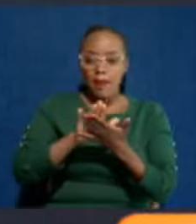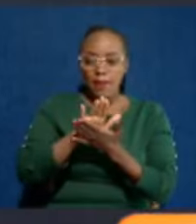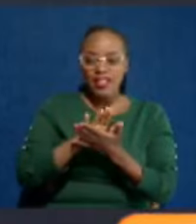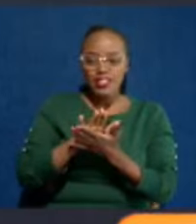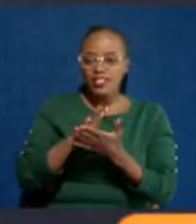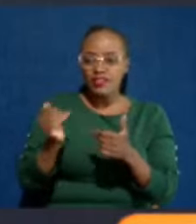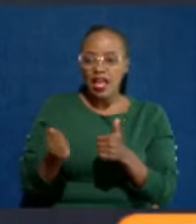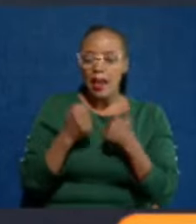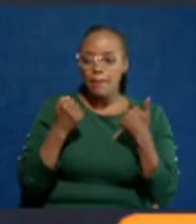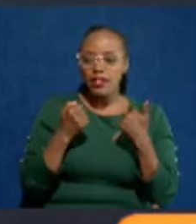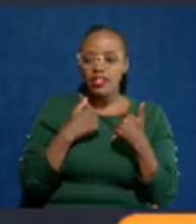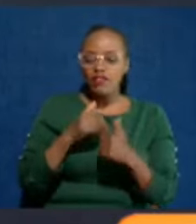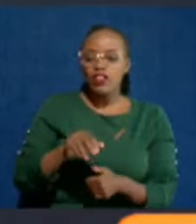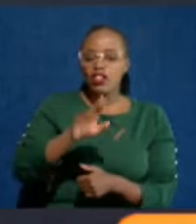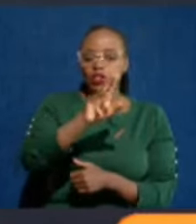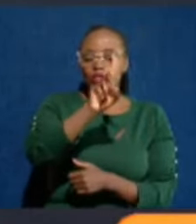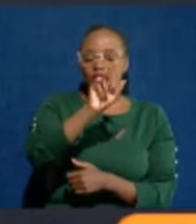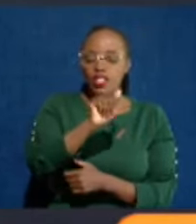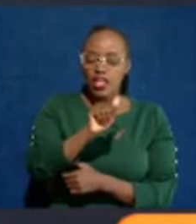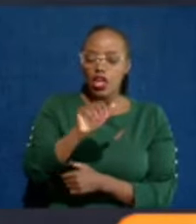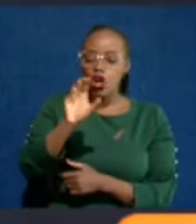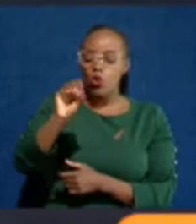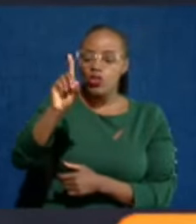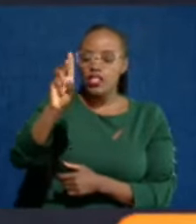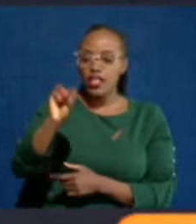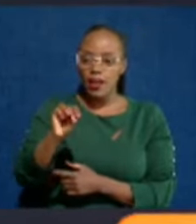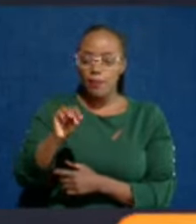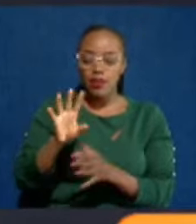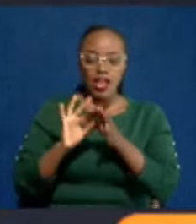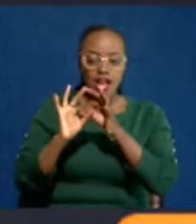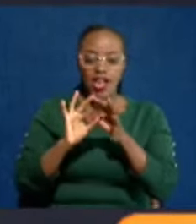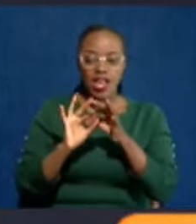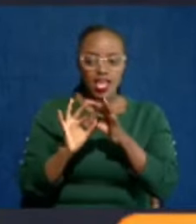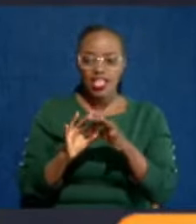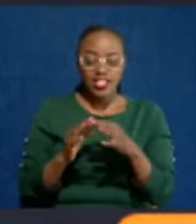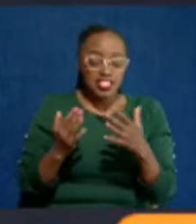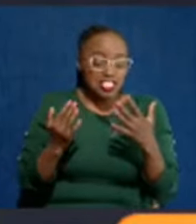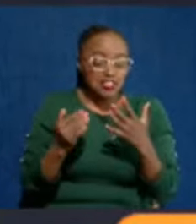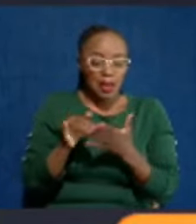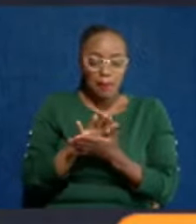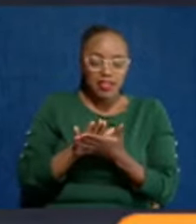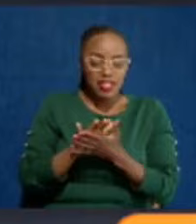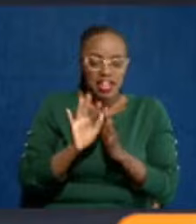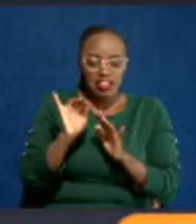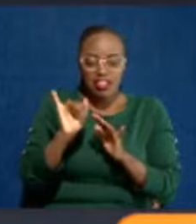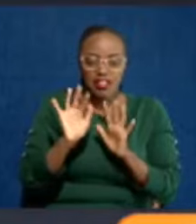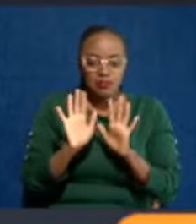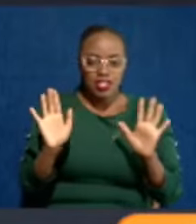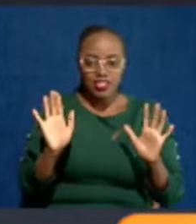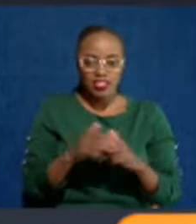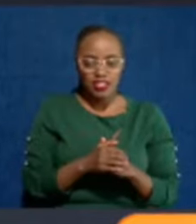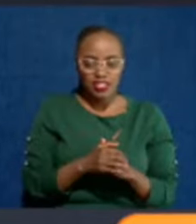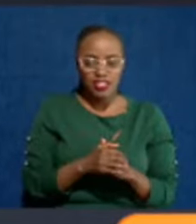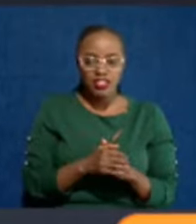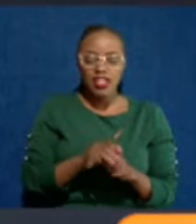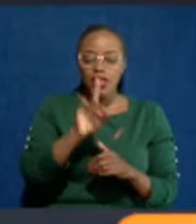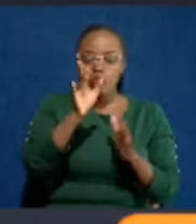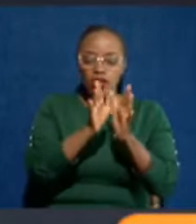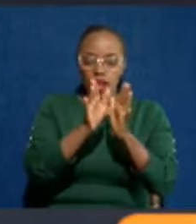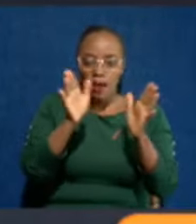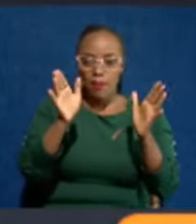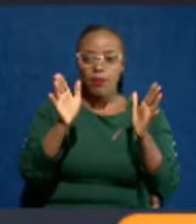being a UDA-ODM alliance, basically. And when